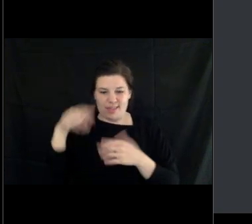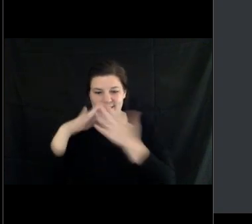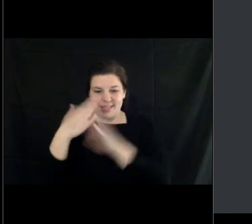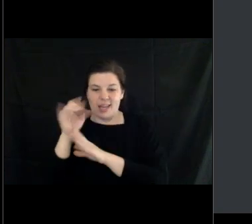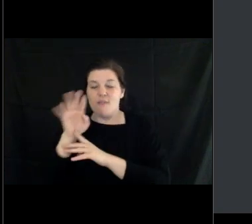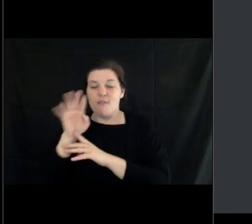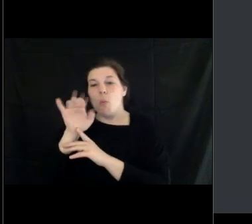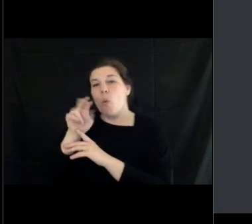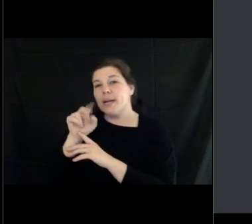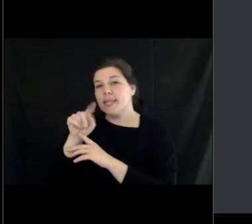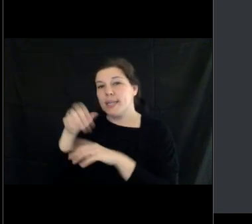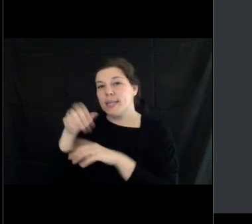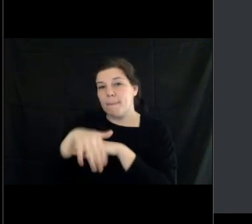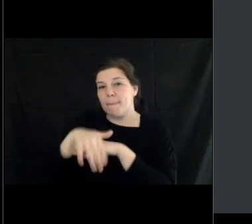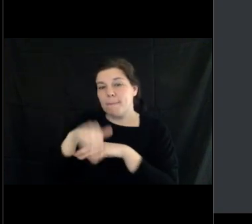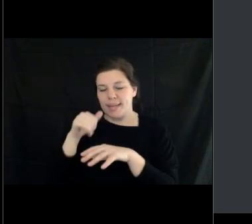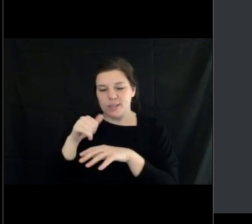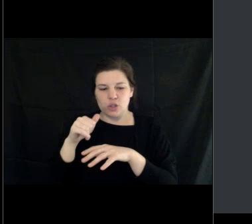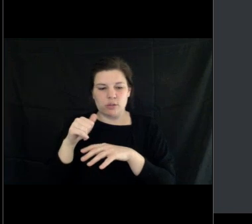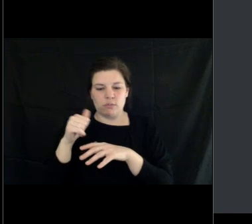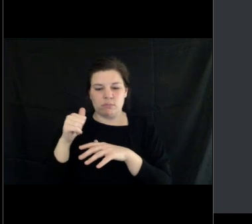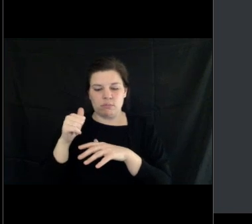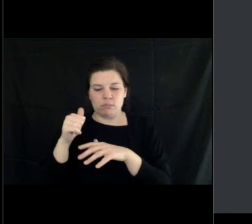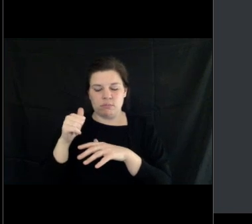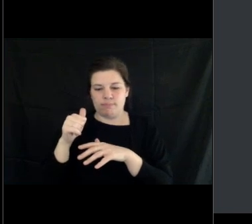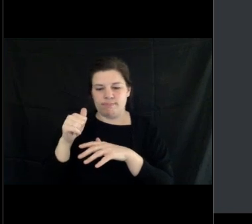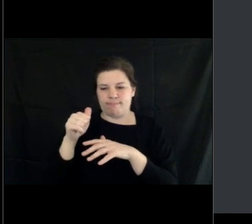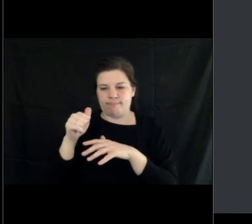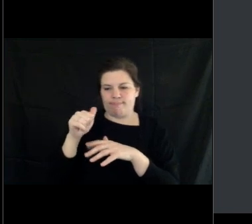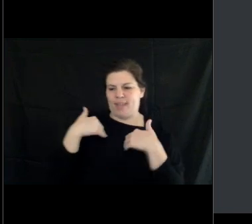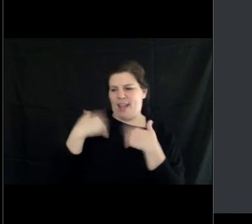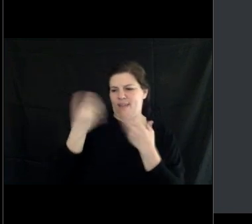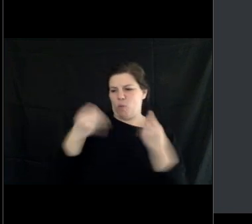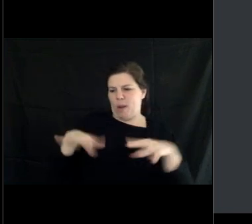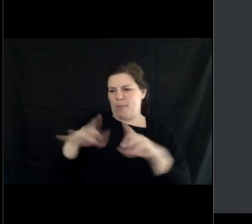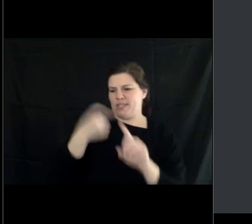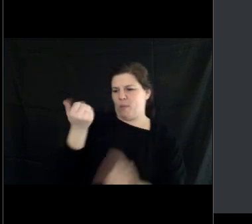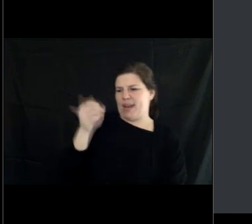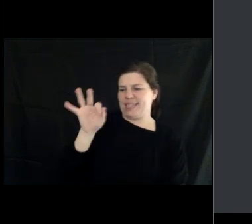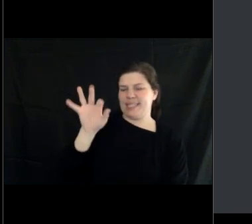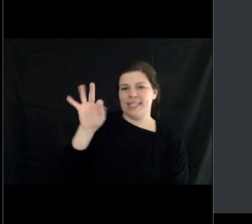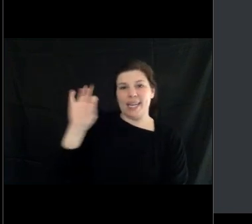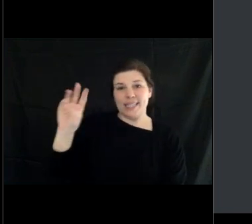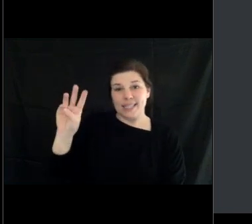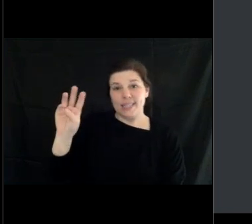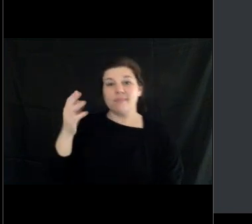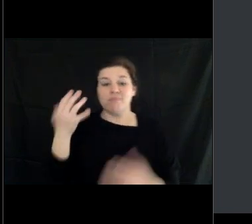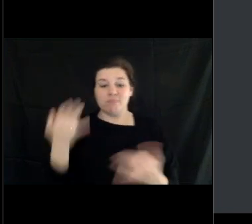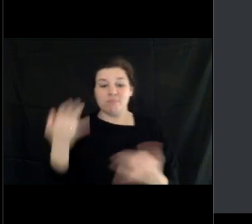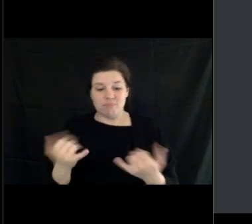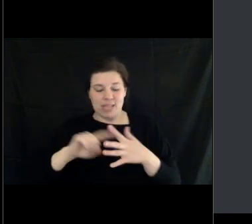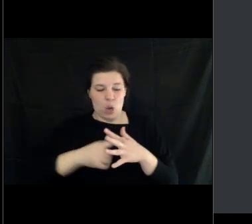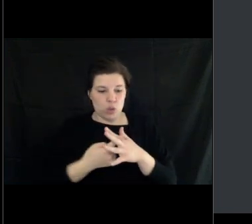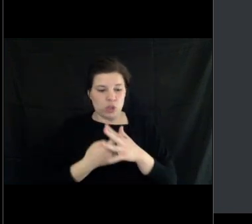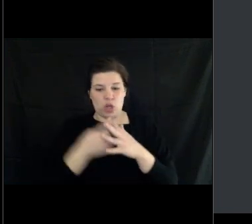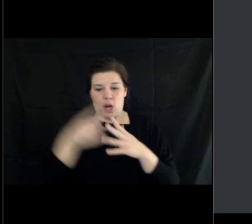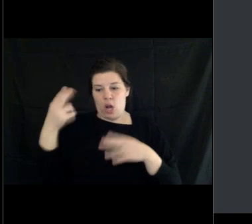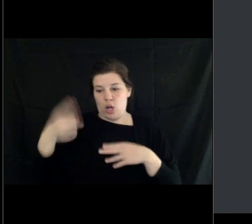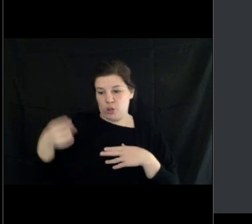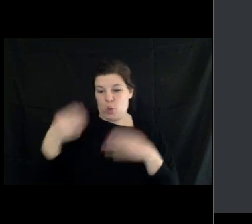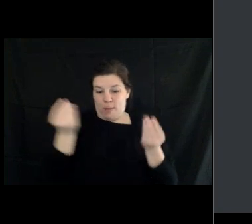historic properties in 1996, thereby laying the groundwork for recording historic properties with the state of Florida's Division